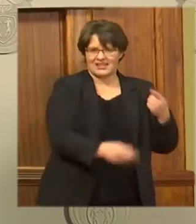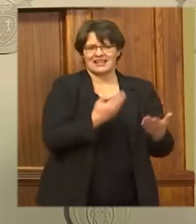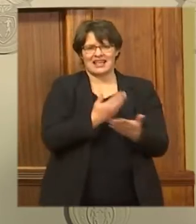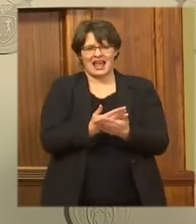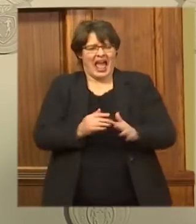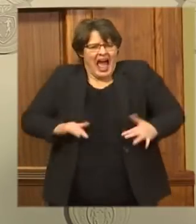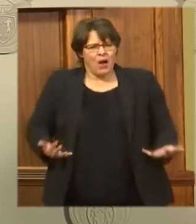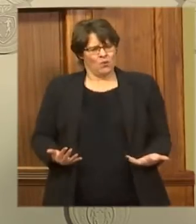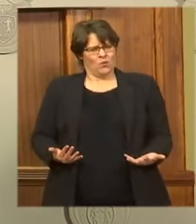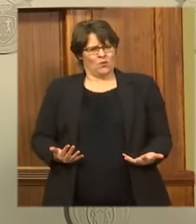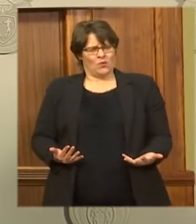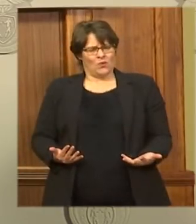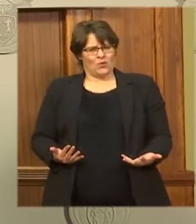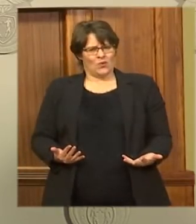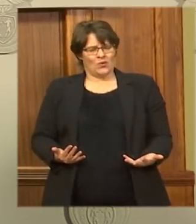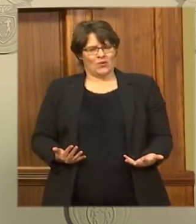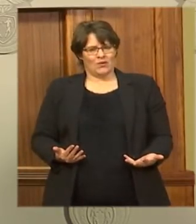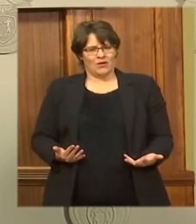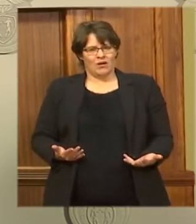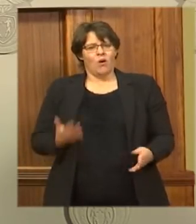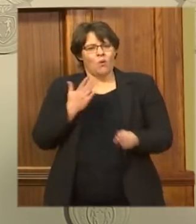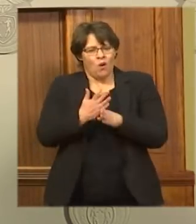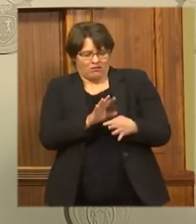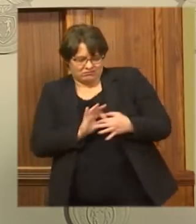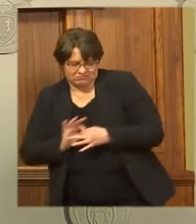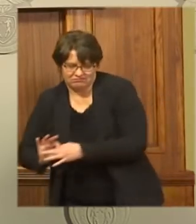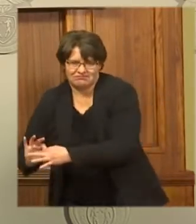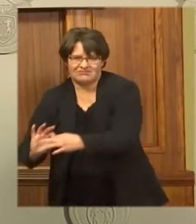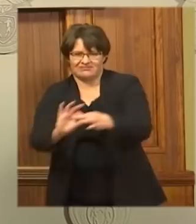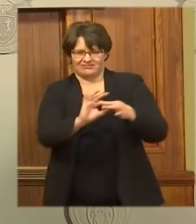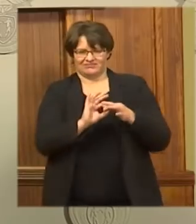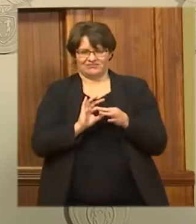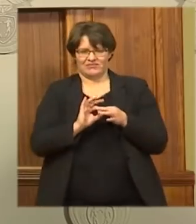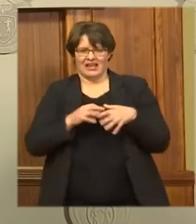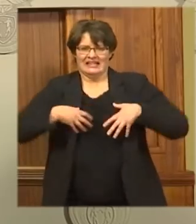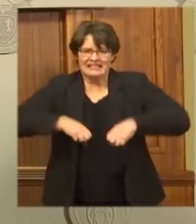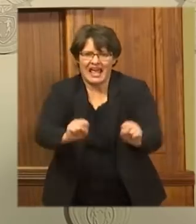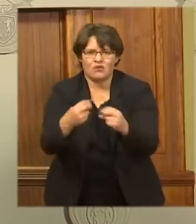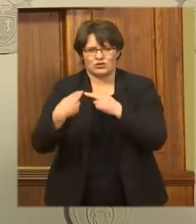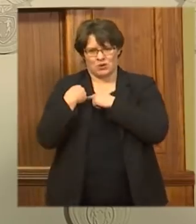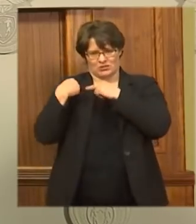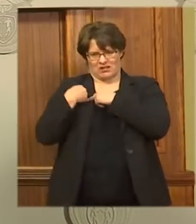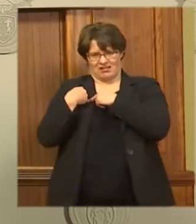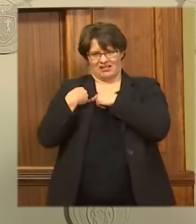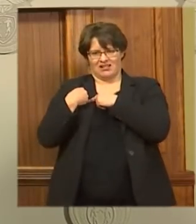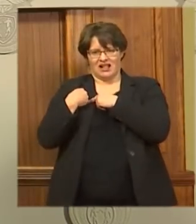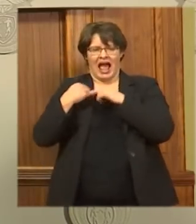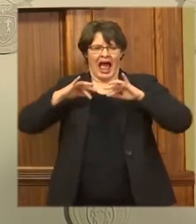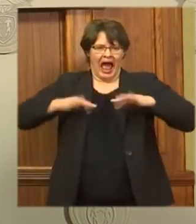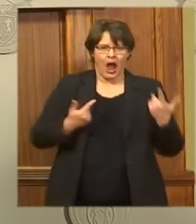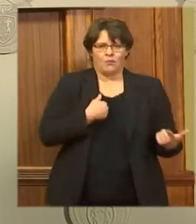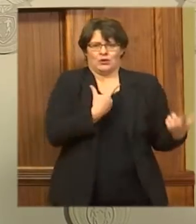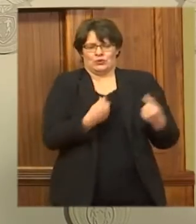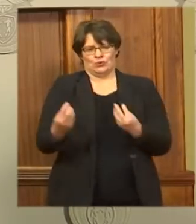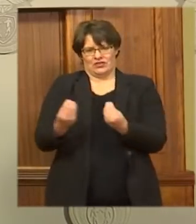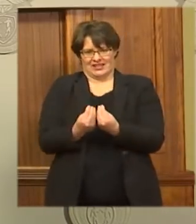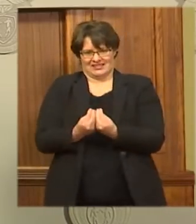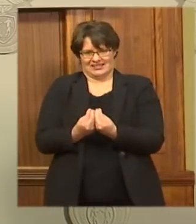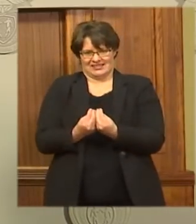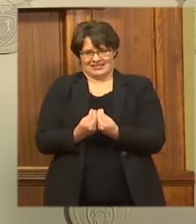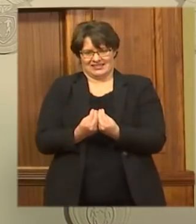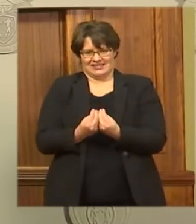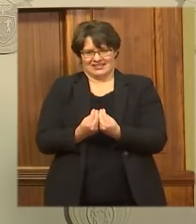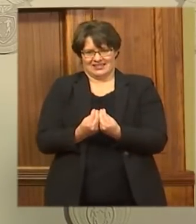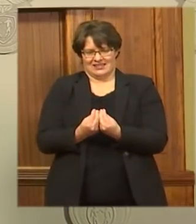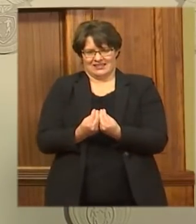work together, if we each take personal responsibility for our actions, and if we